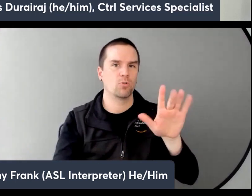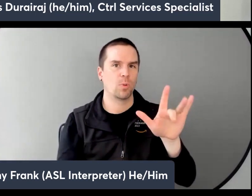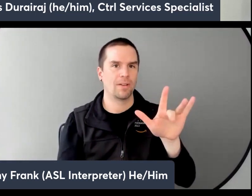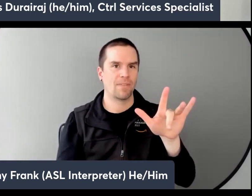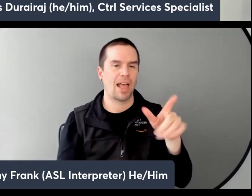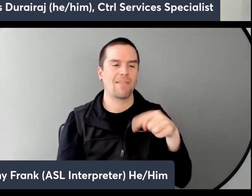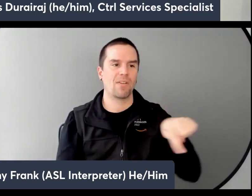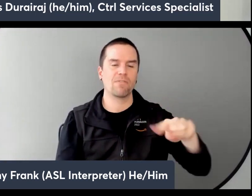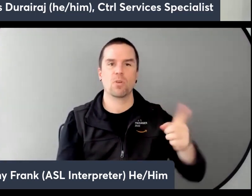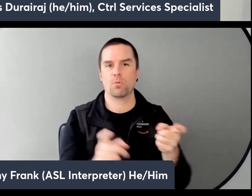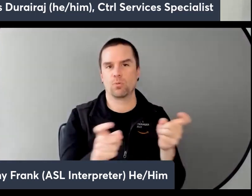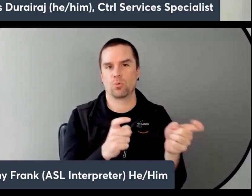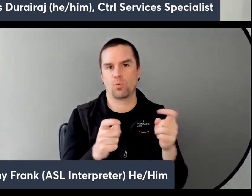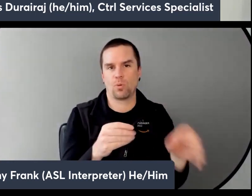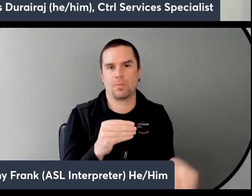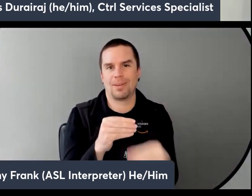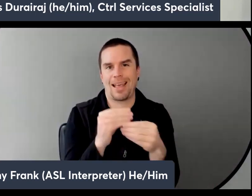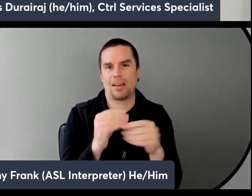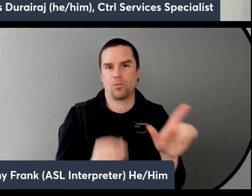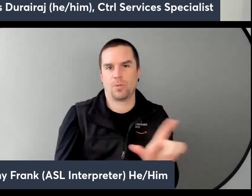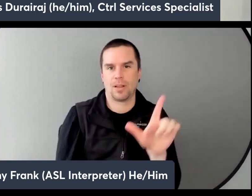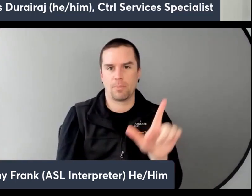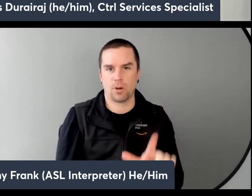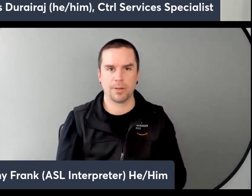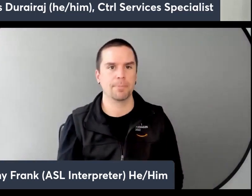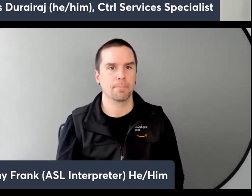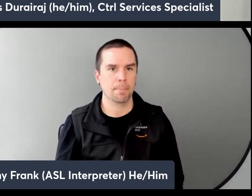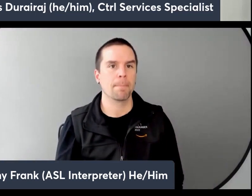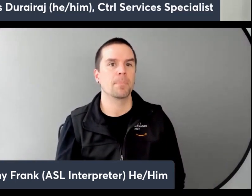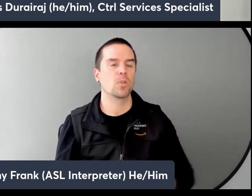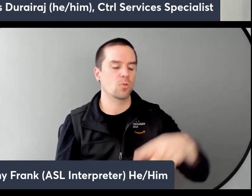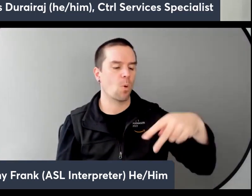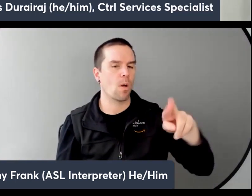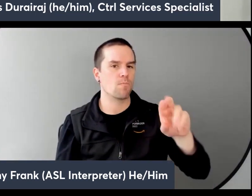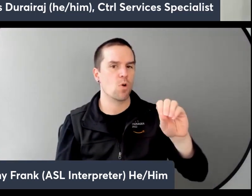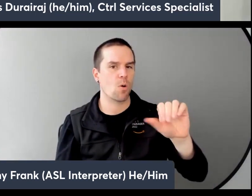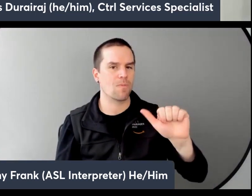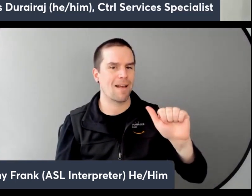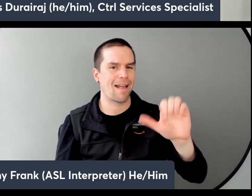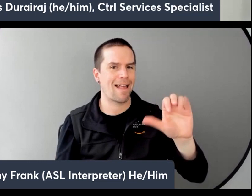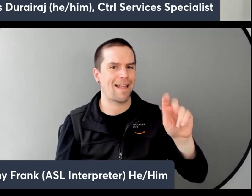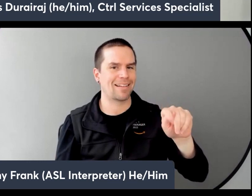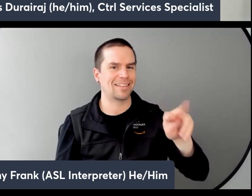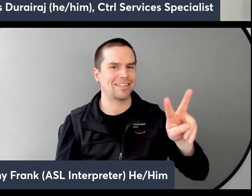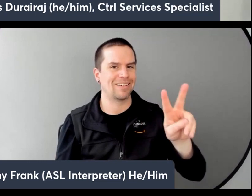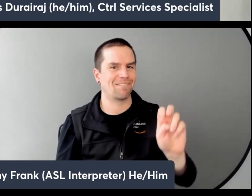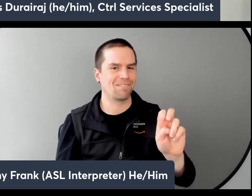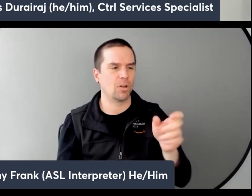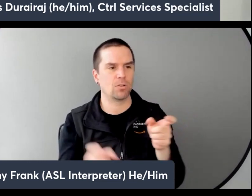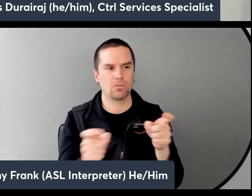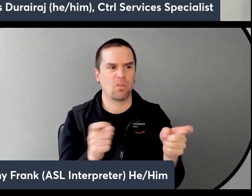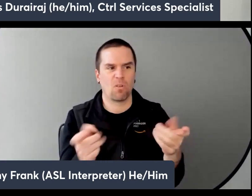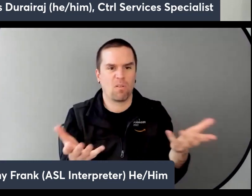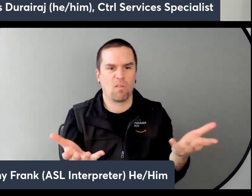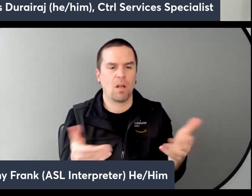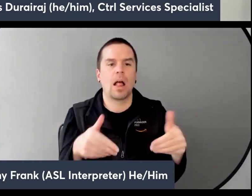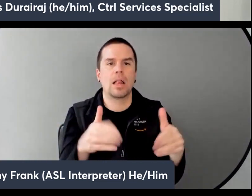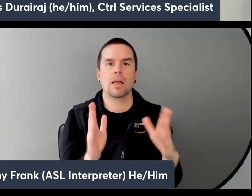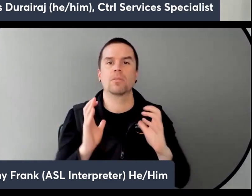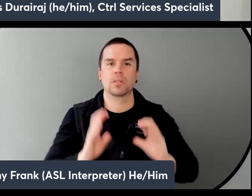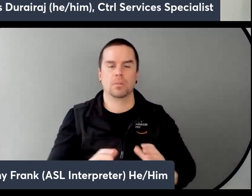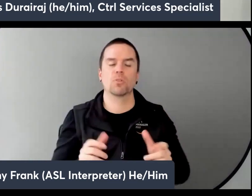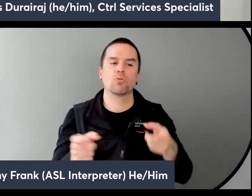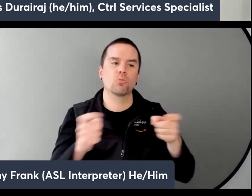now what that is, right? What is a proactive control? So proactive control allows customers to control which services can be